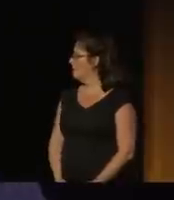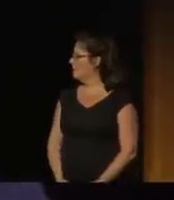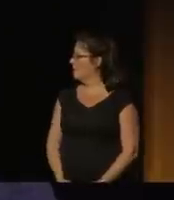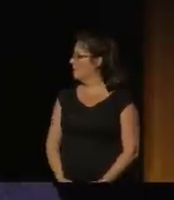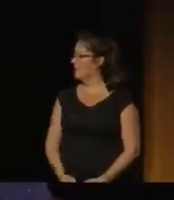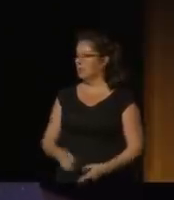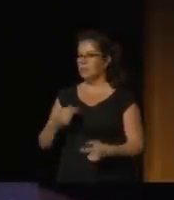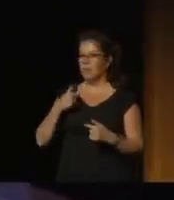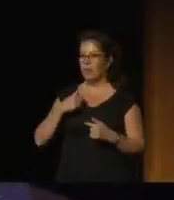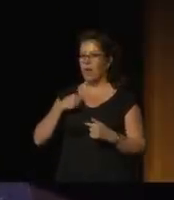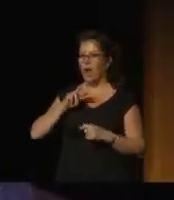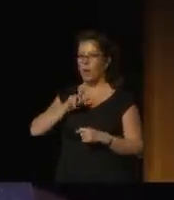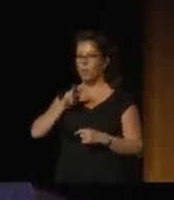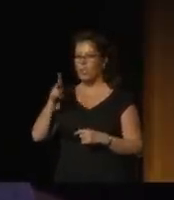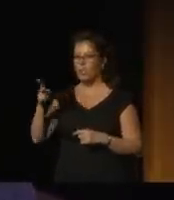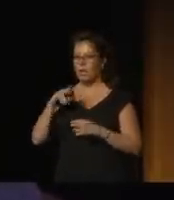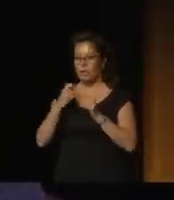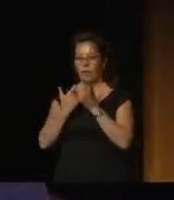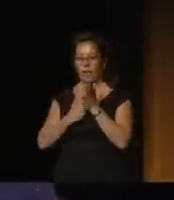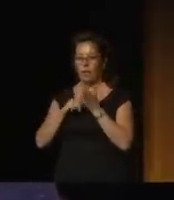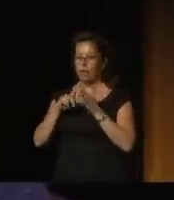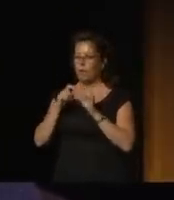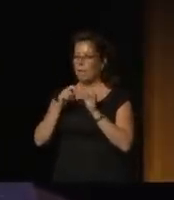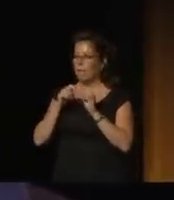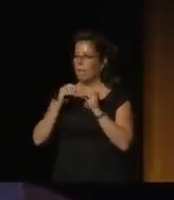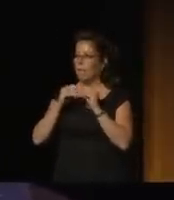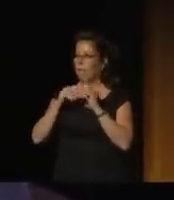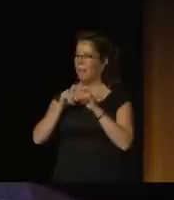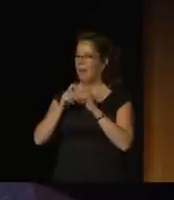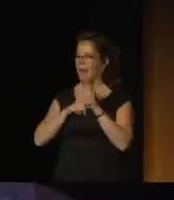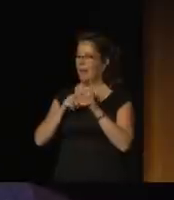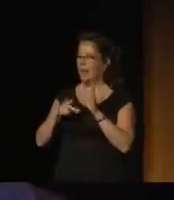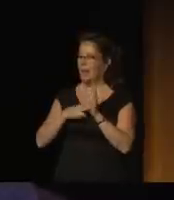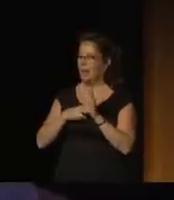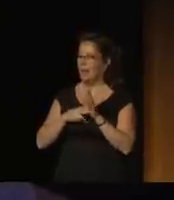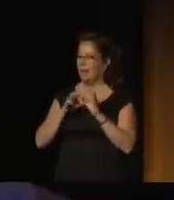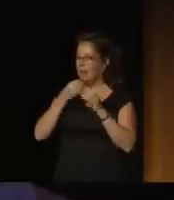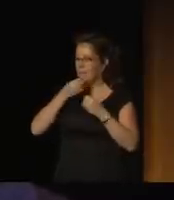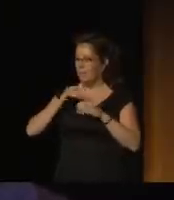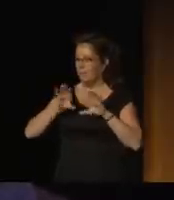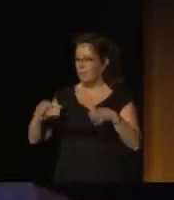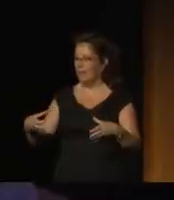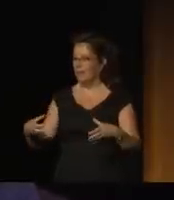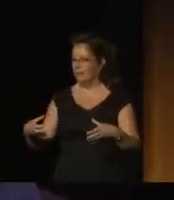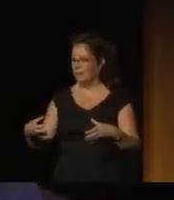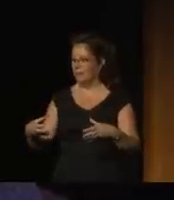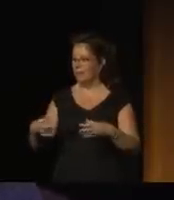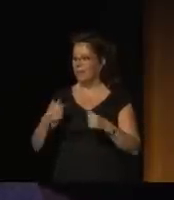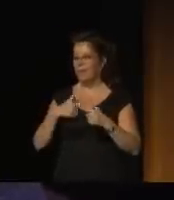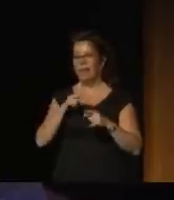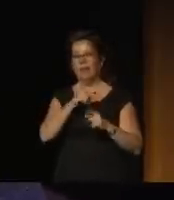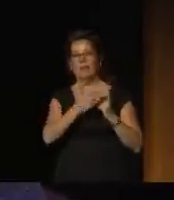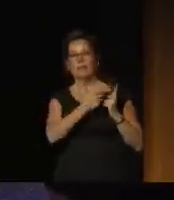I'll change the Republican Party. I worked for Christy Whitman, which you had in your intro. She was the first female governor of New Jersey. And